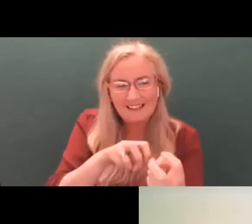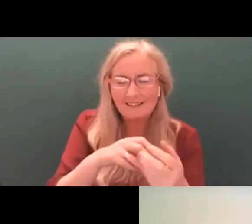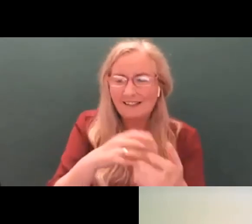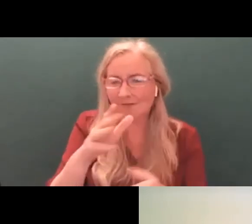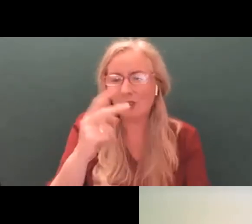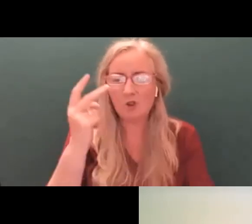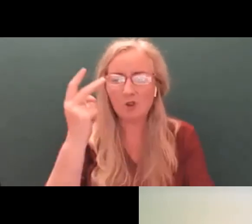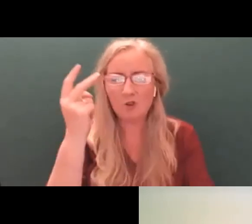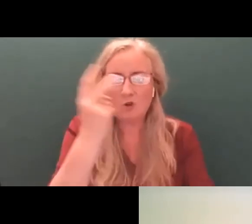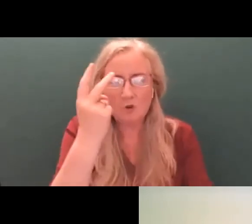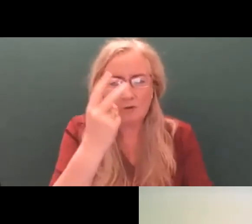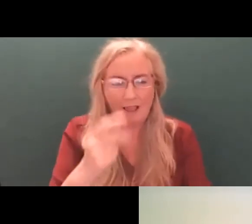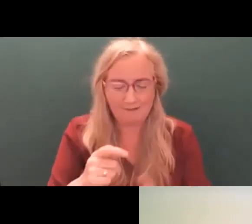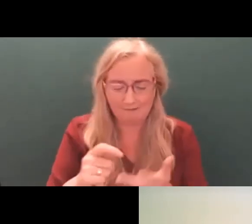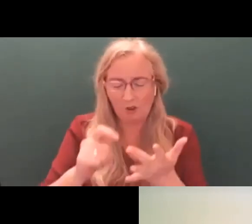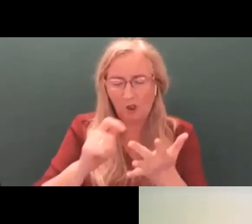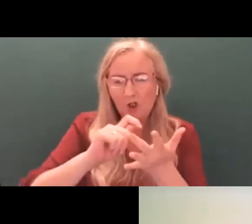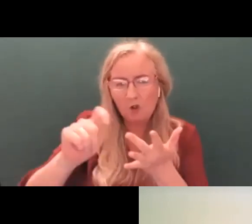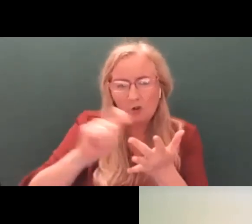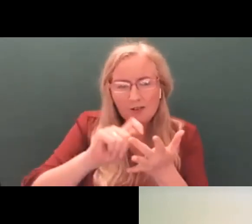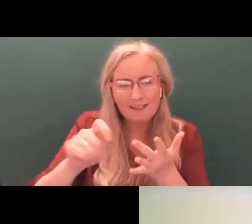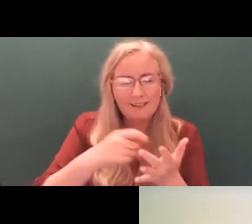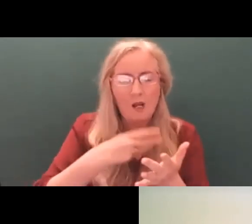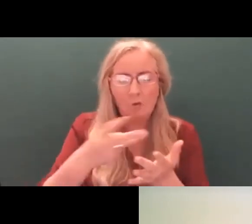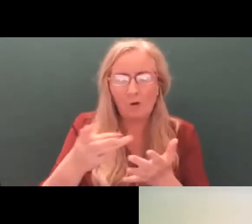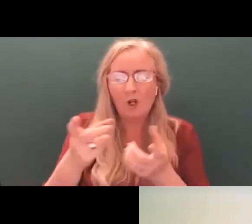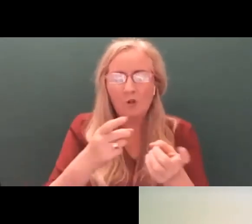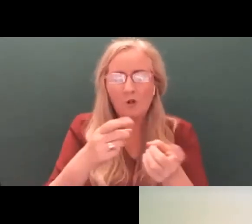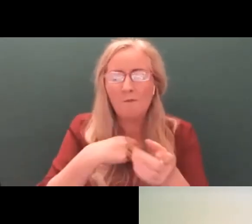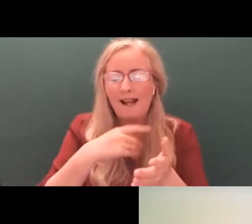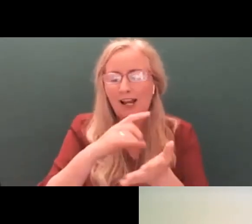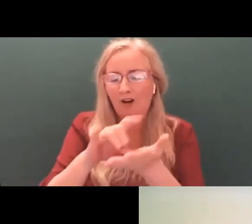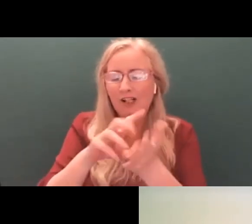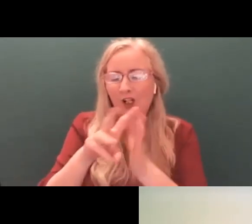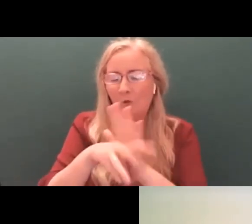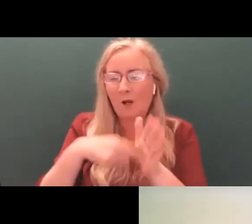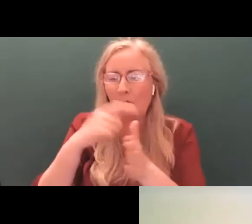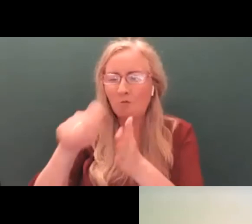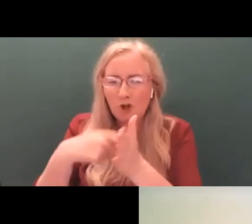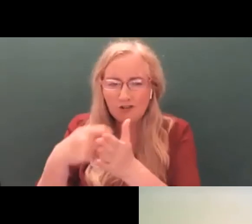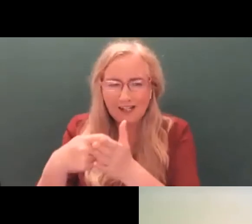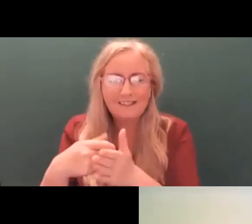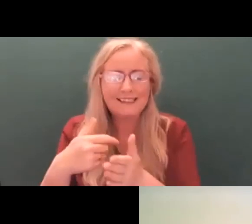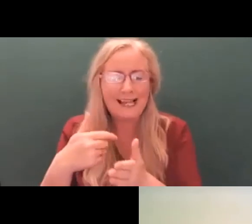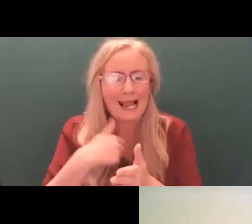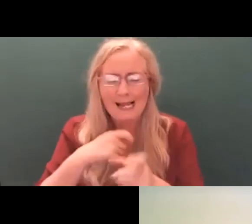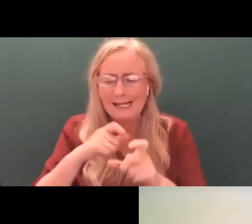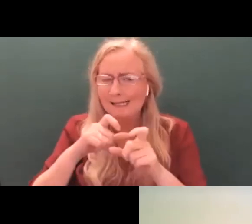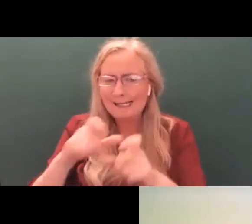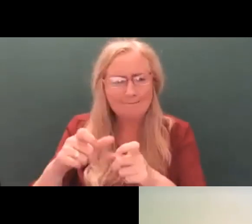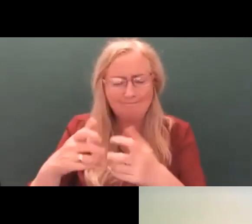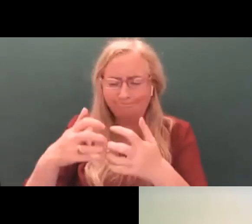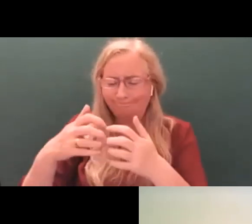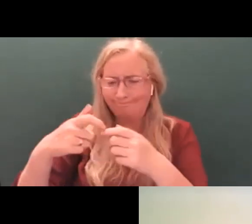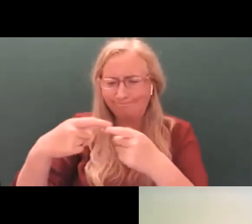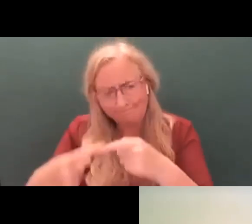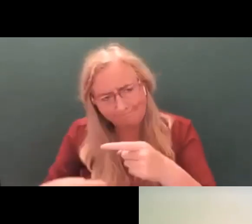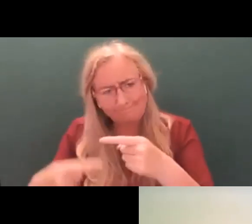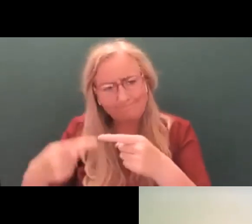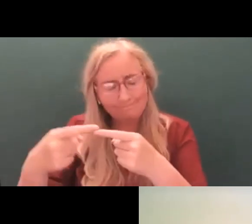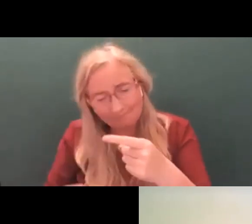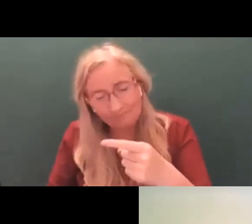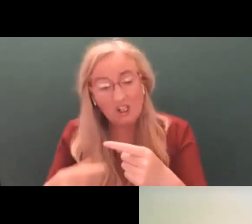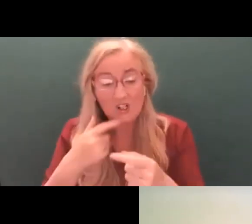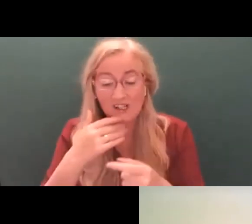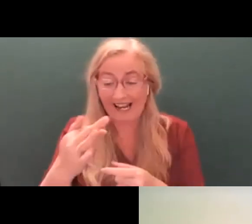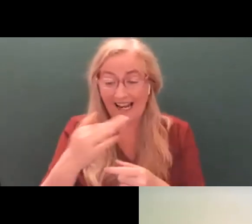on a Tuesday and submit my Heritage Week project, and I keep coming across the same issue, if I